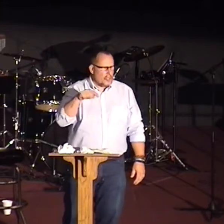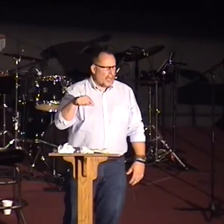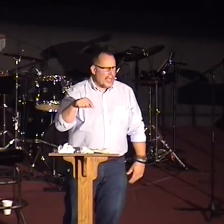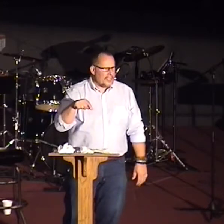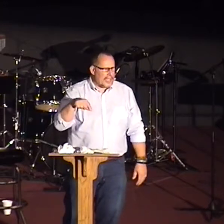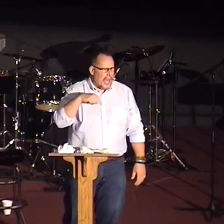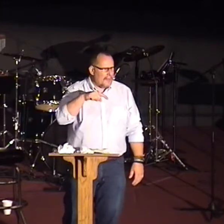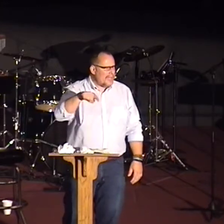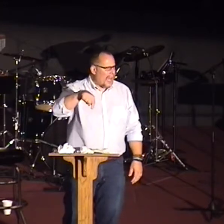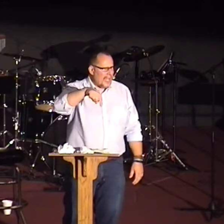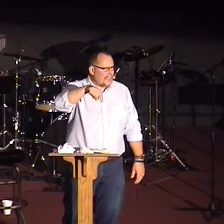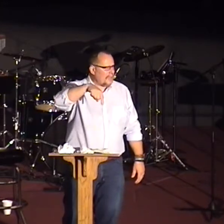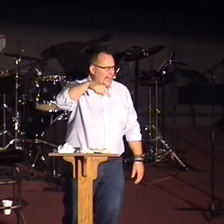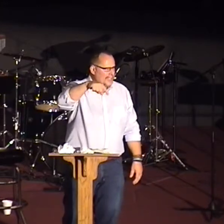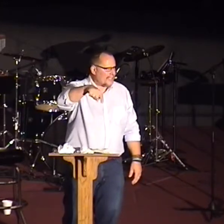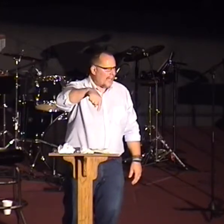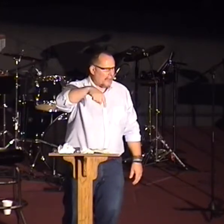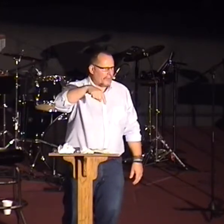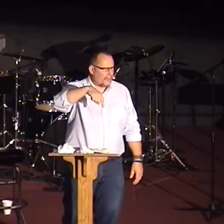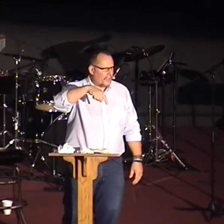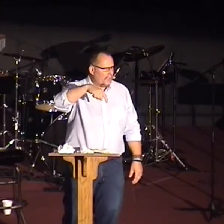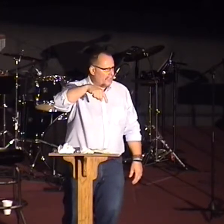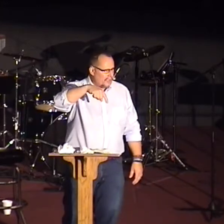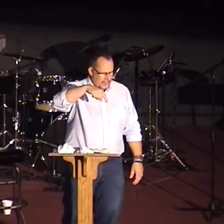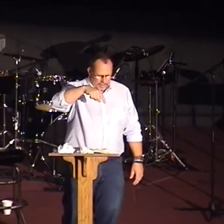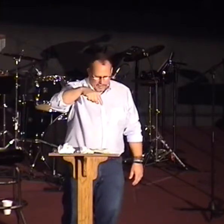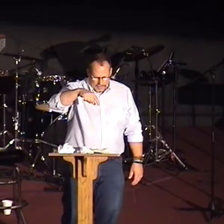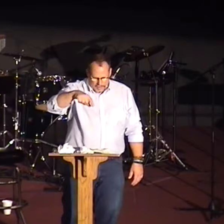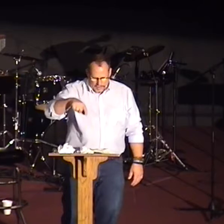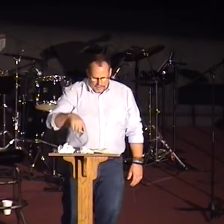Because here's what I see. I see myself.